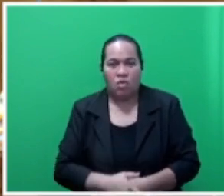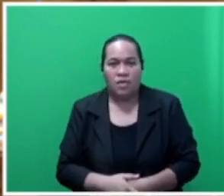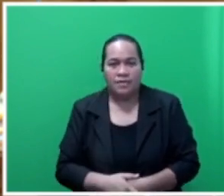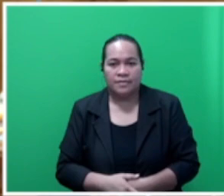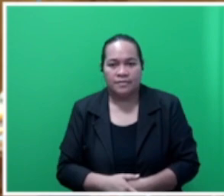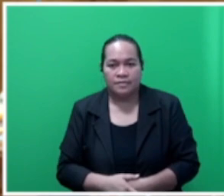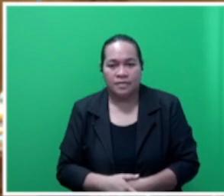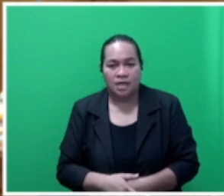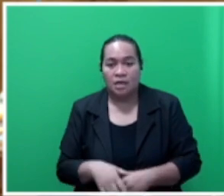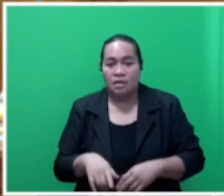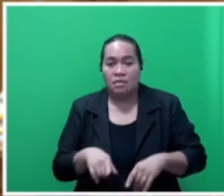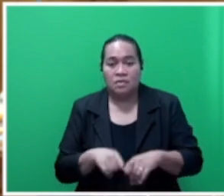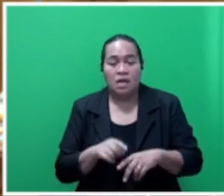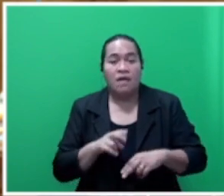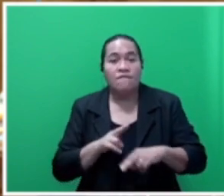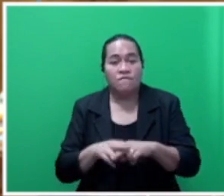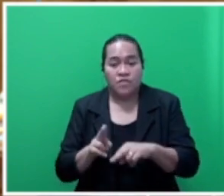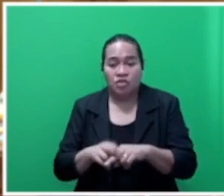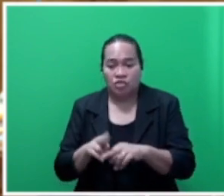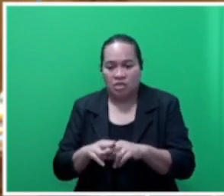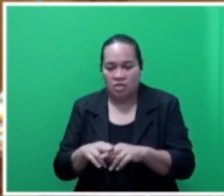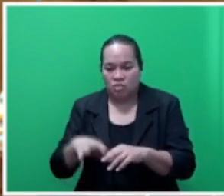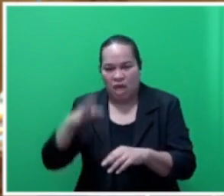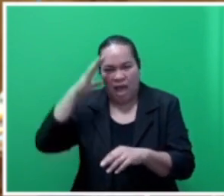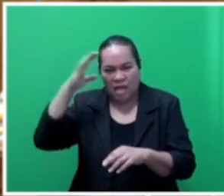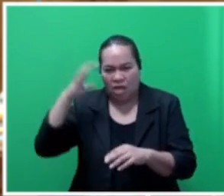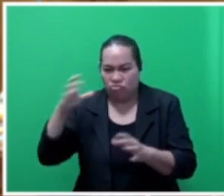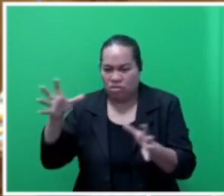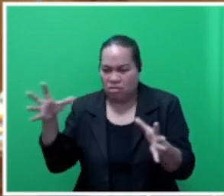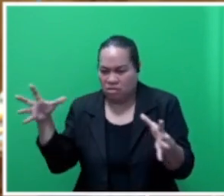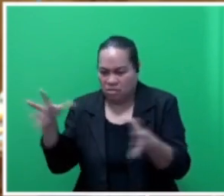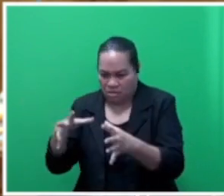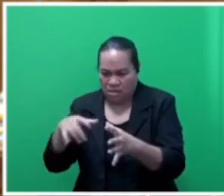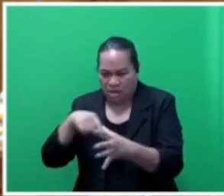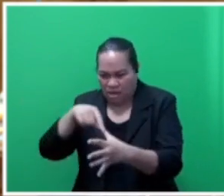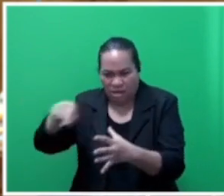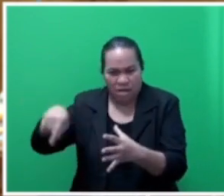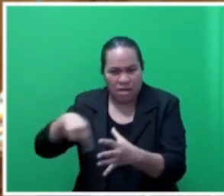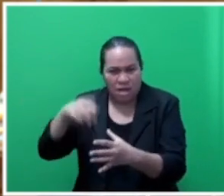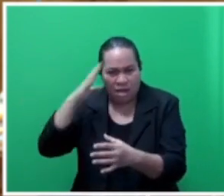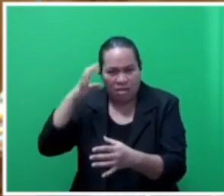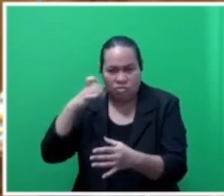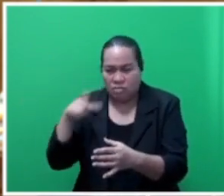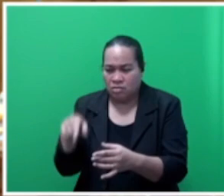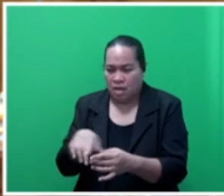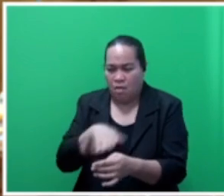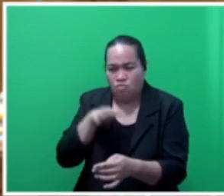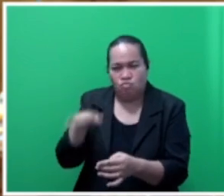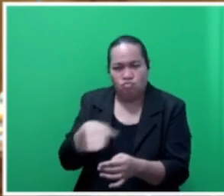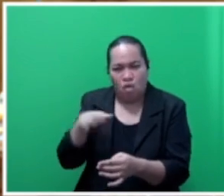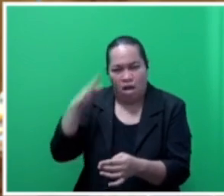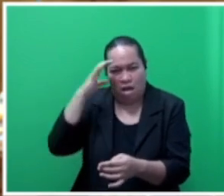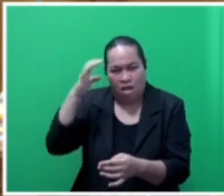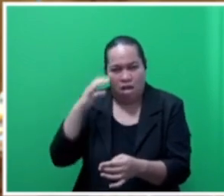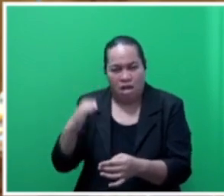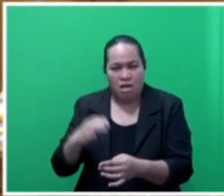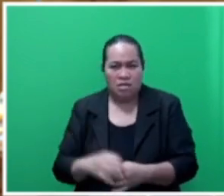This puts Fiji in the league of highly indebted poor countries, or better known as